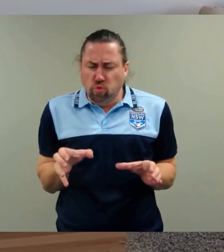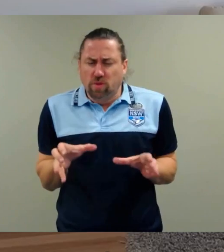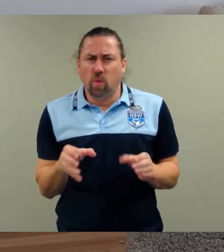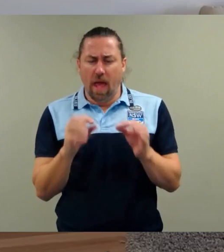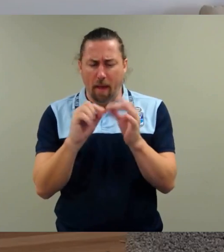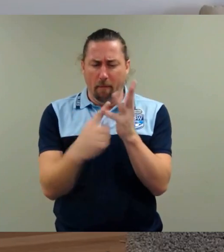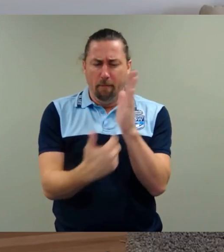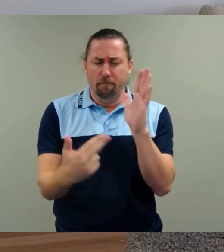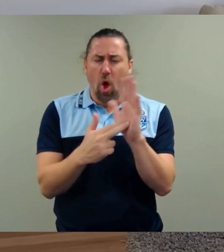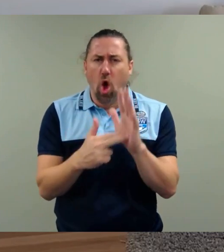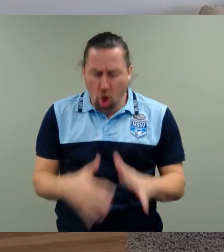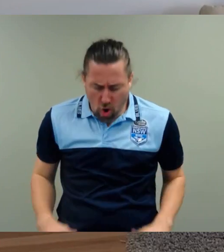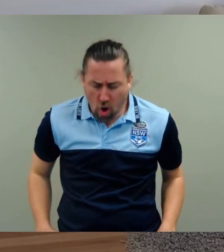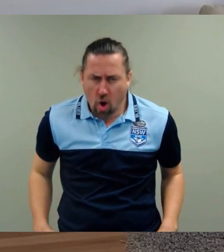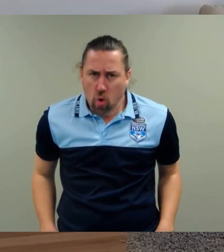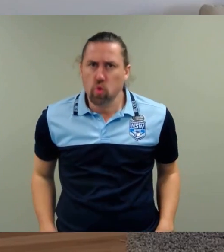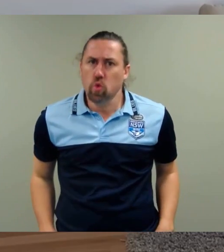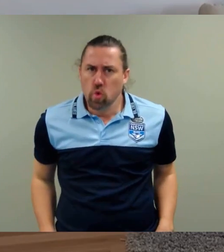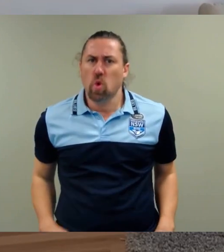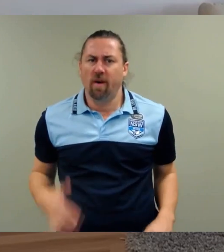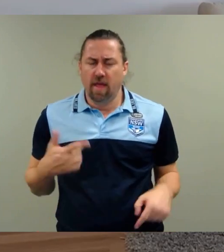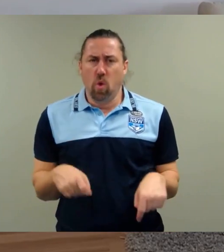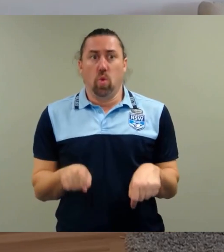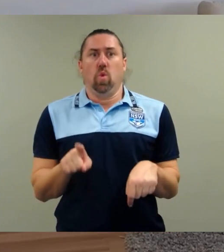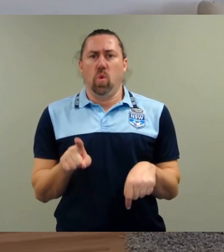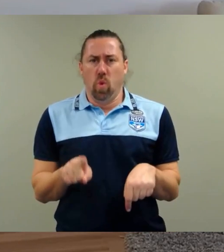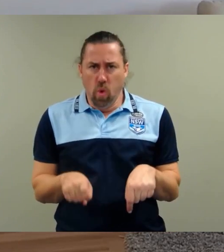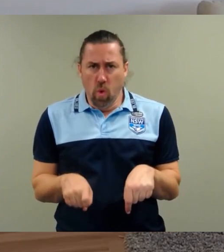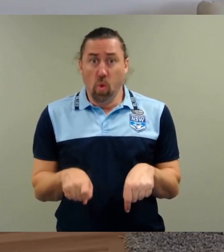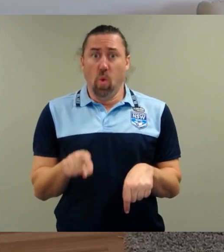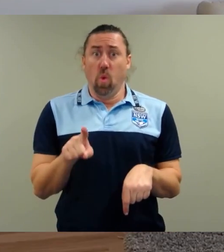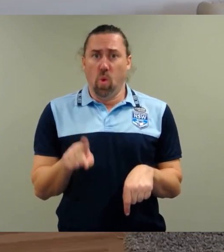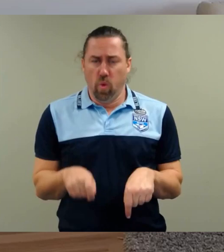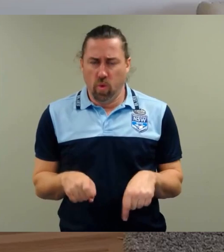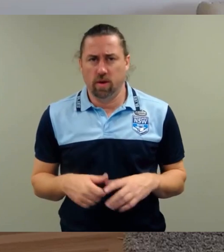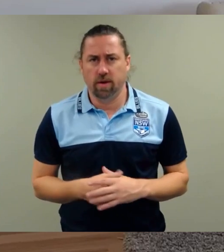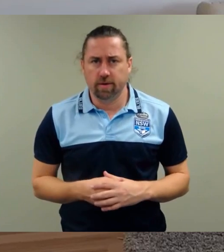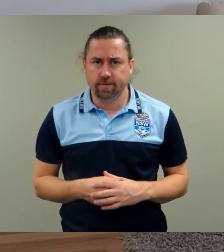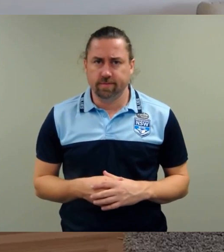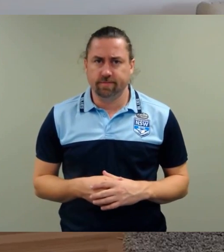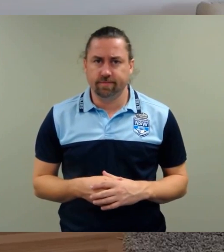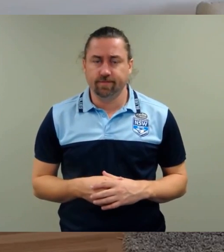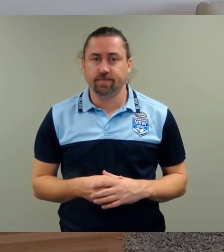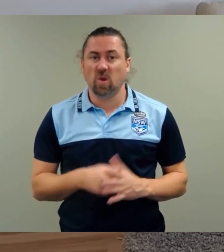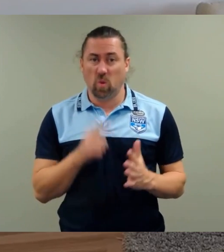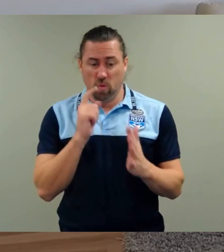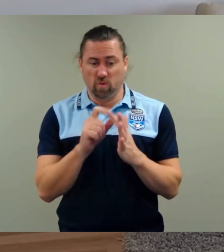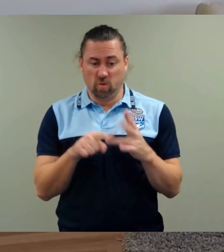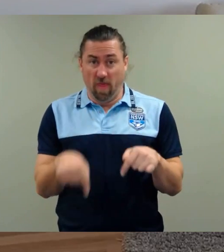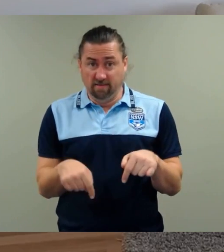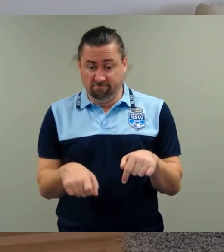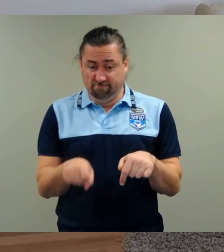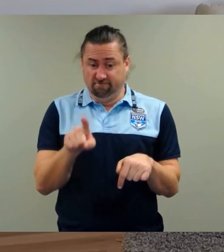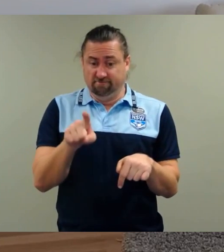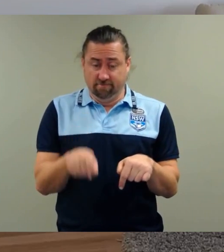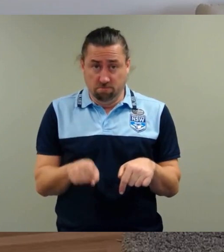squeeze and burn sensation in the muscle at the top of your leg as you're doing this exercise. We're going to perform the leg